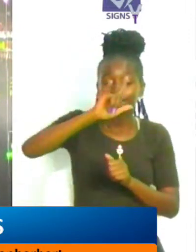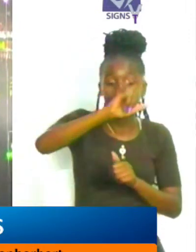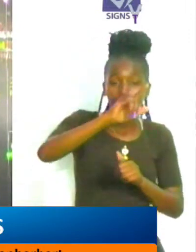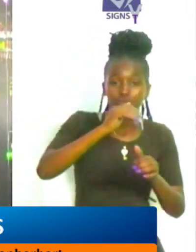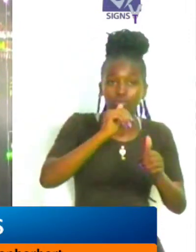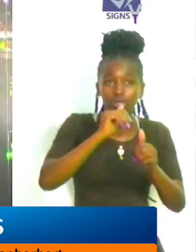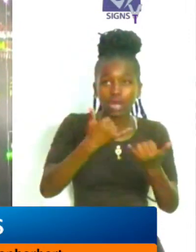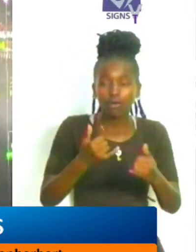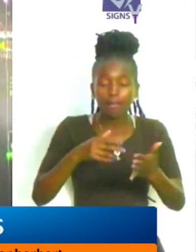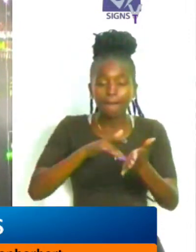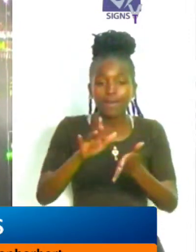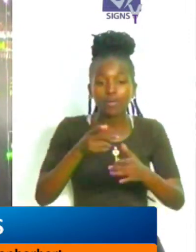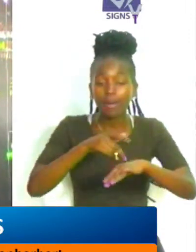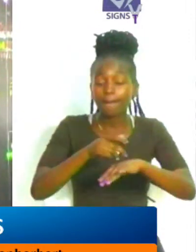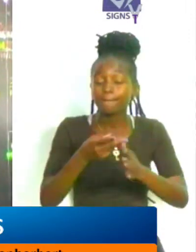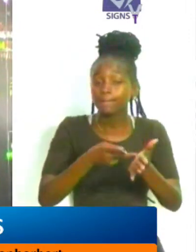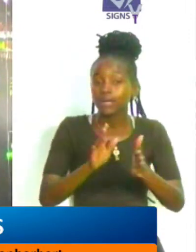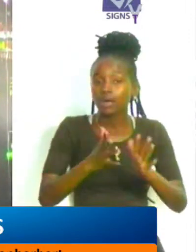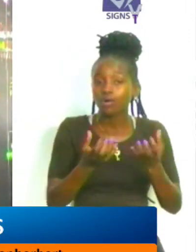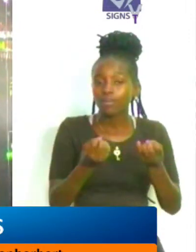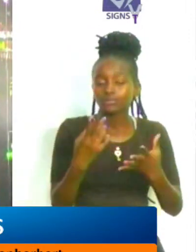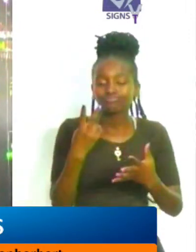Kenyan shillings.